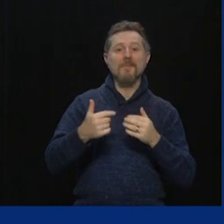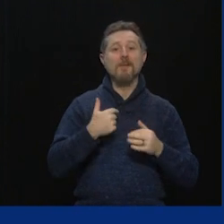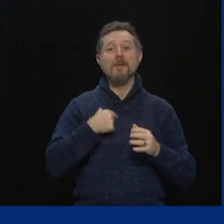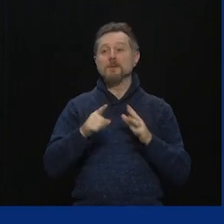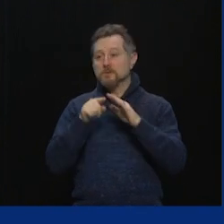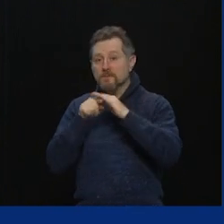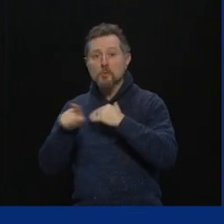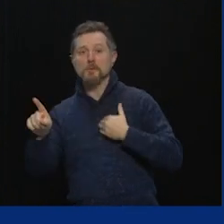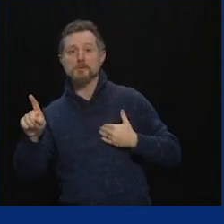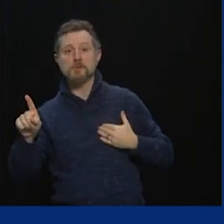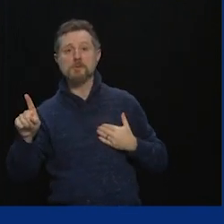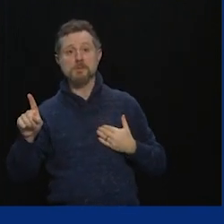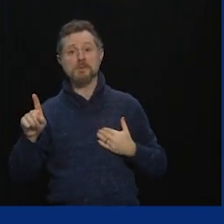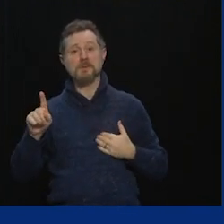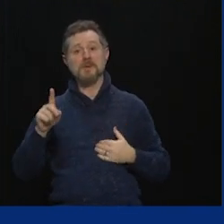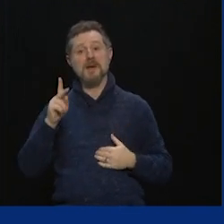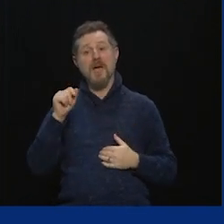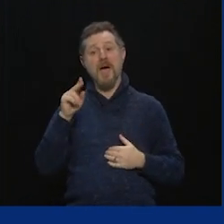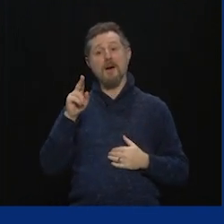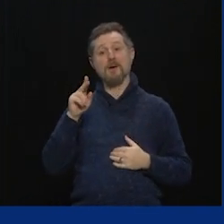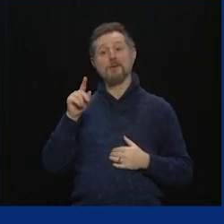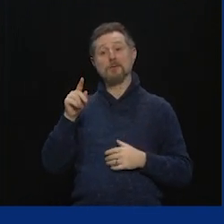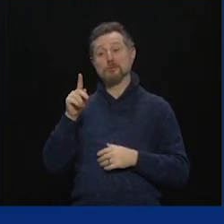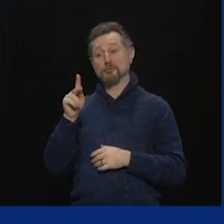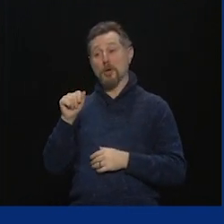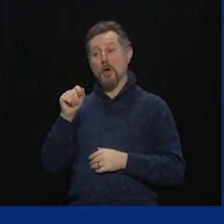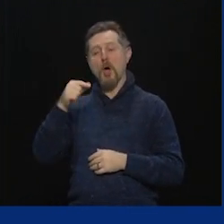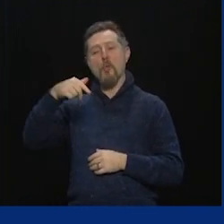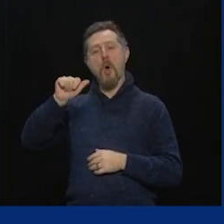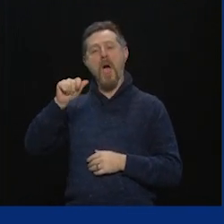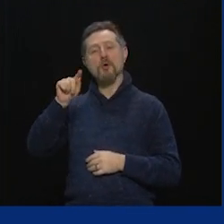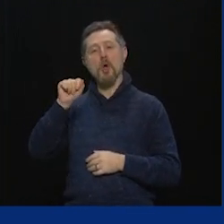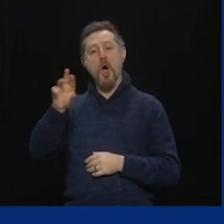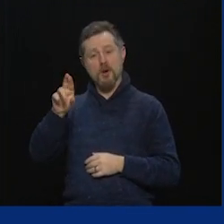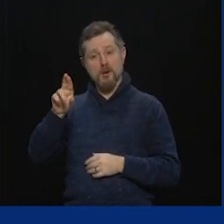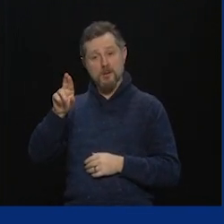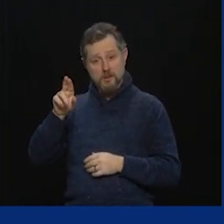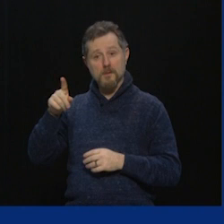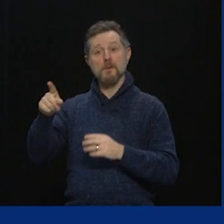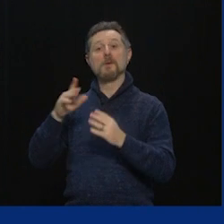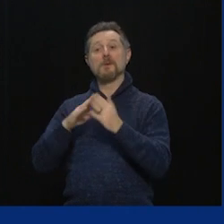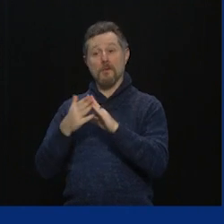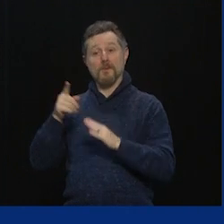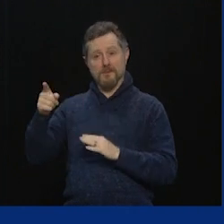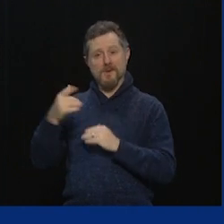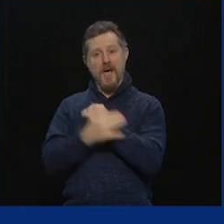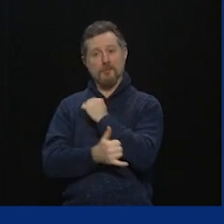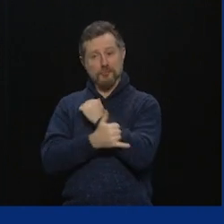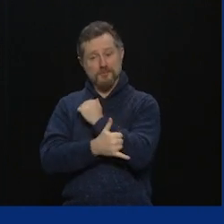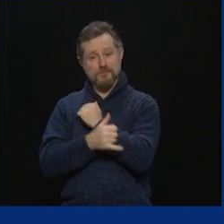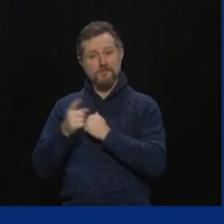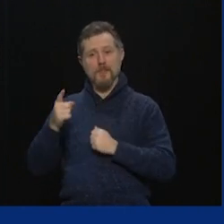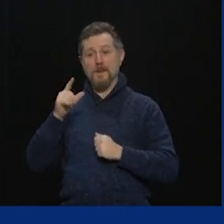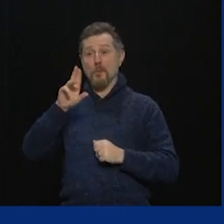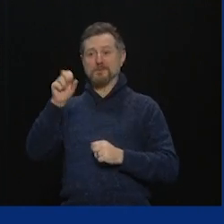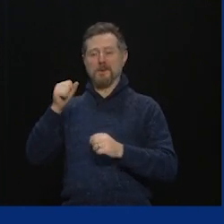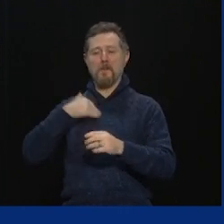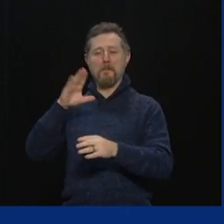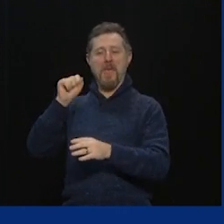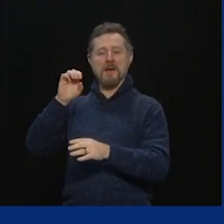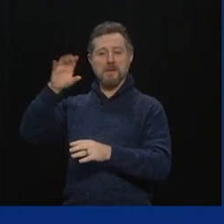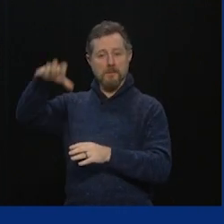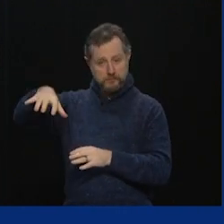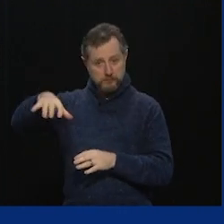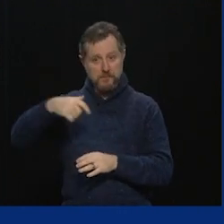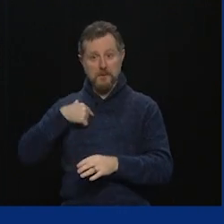Qatar. I was there for a few hours. I was helping the US Marines for the translation because when I